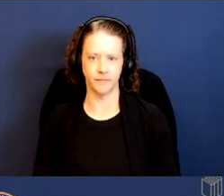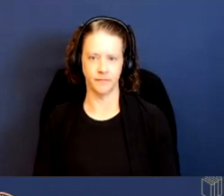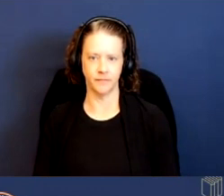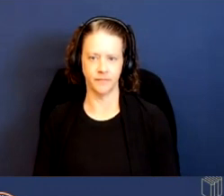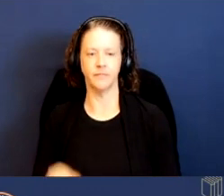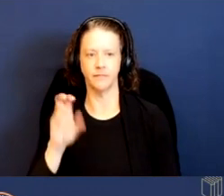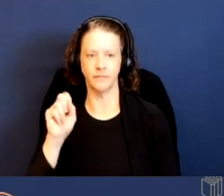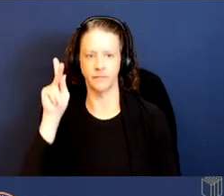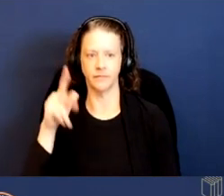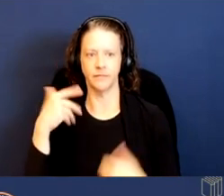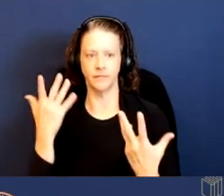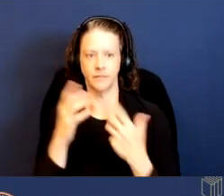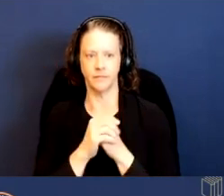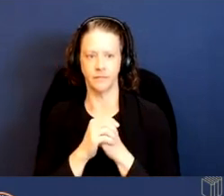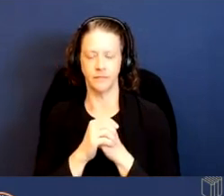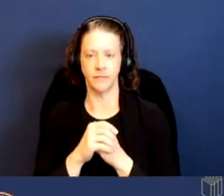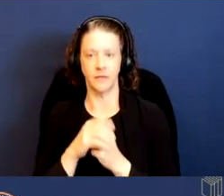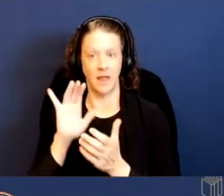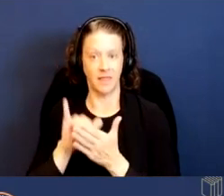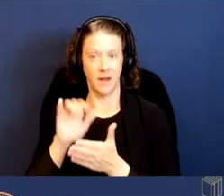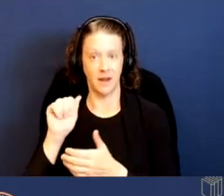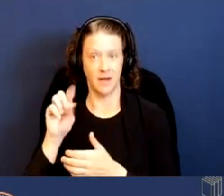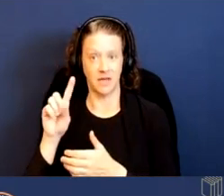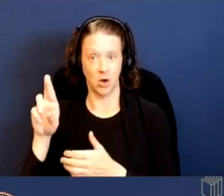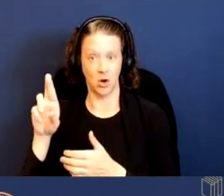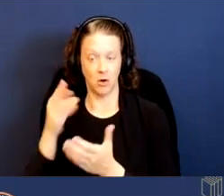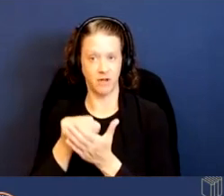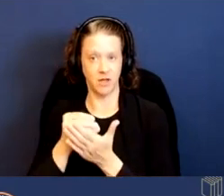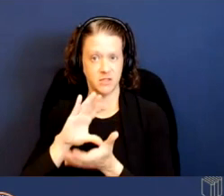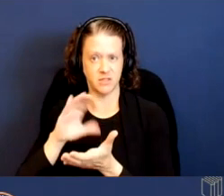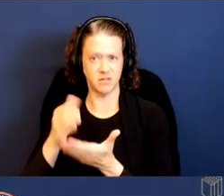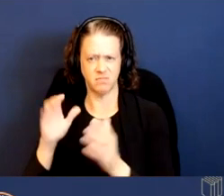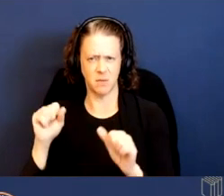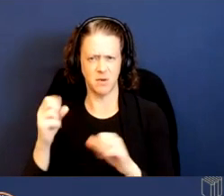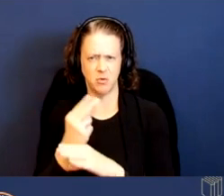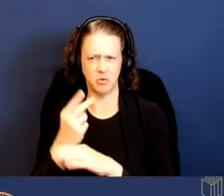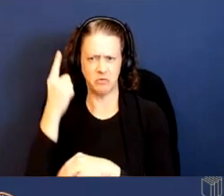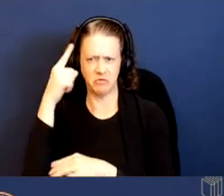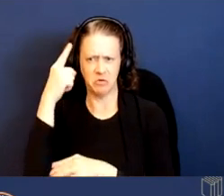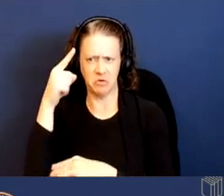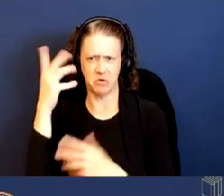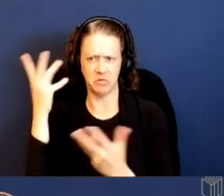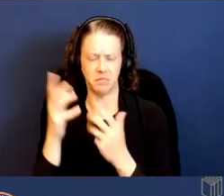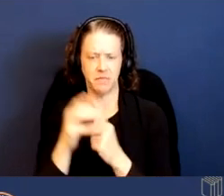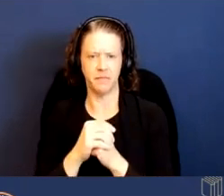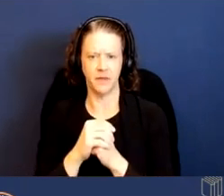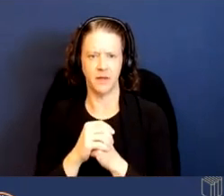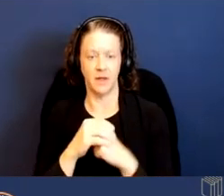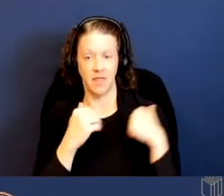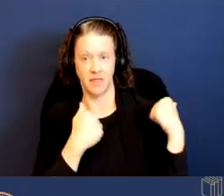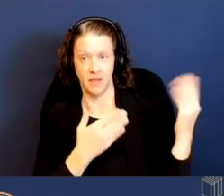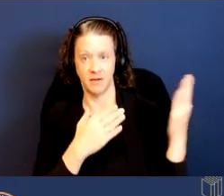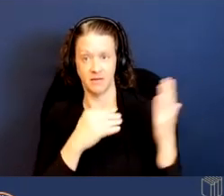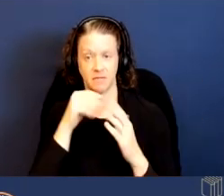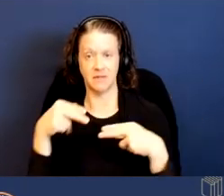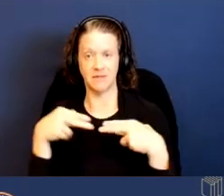Right. So these funds what can they be used for, right? And so this slide here